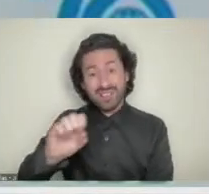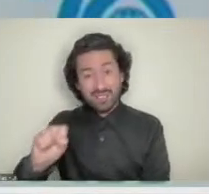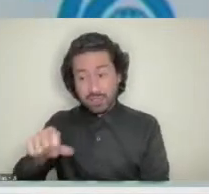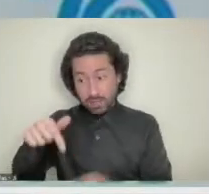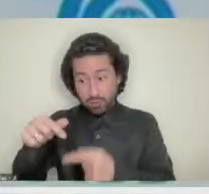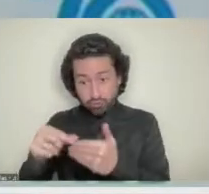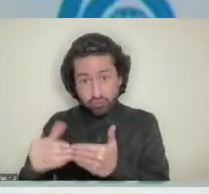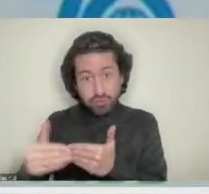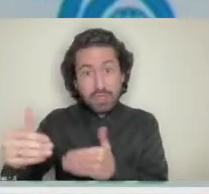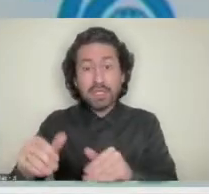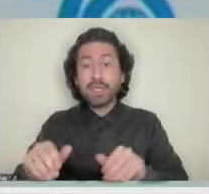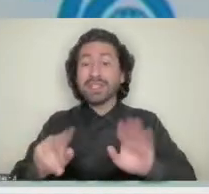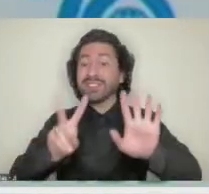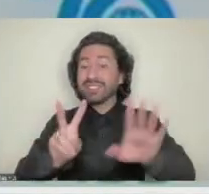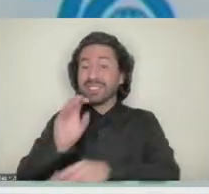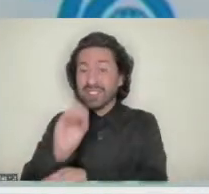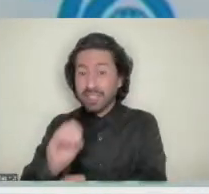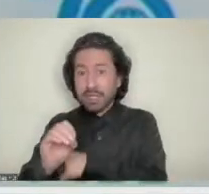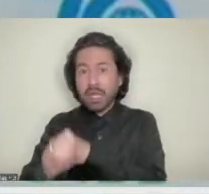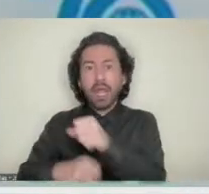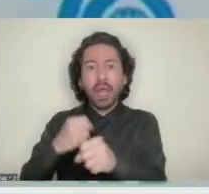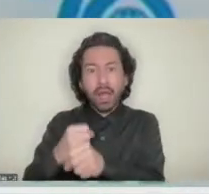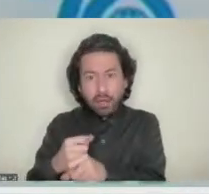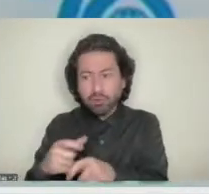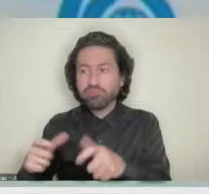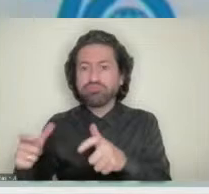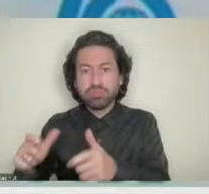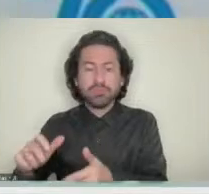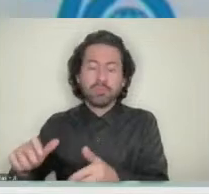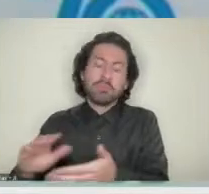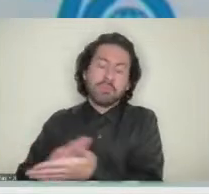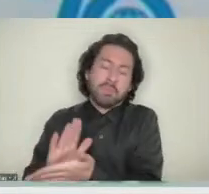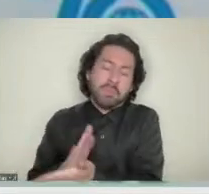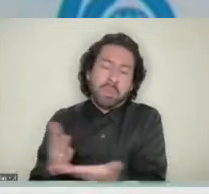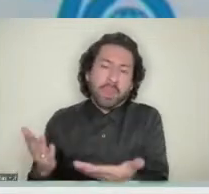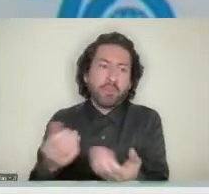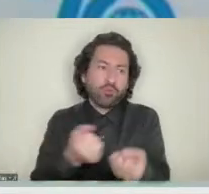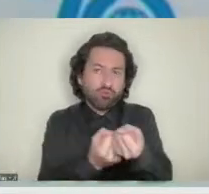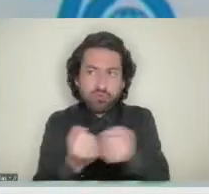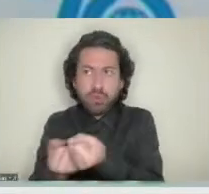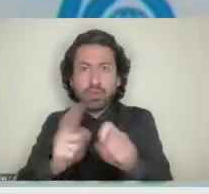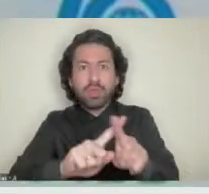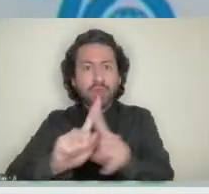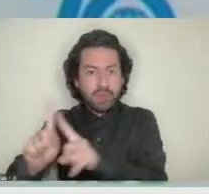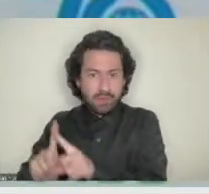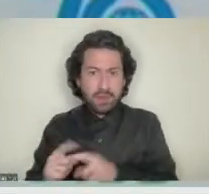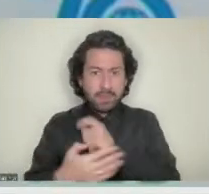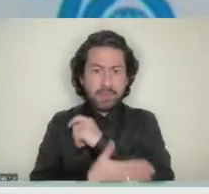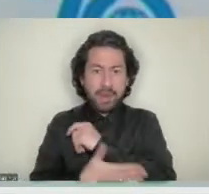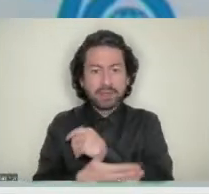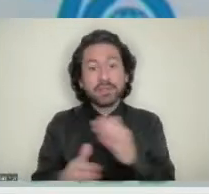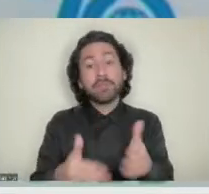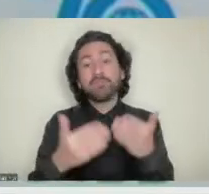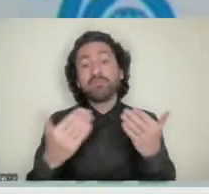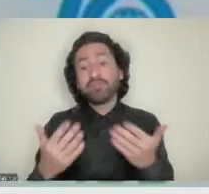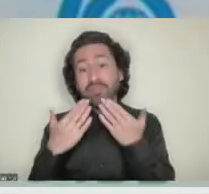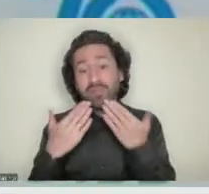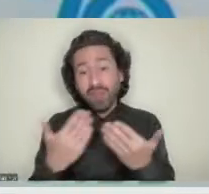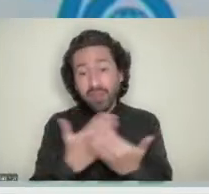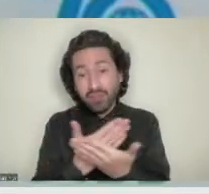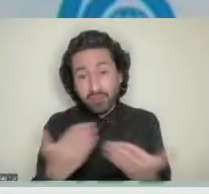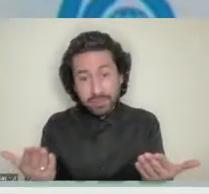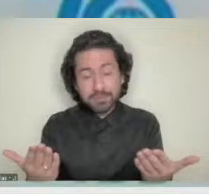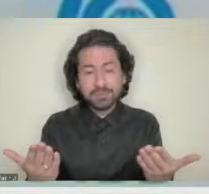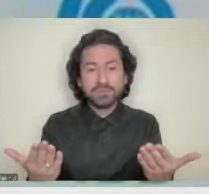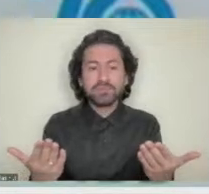Organization will have its 70th anniversary promoting the social and economic well-being of countries. And thank you